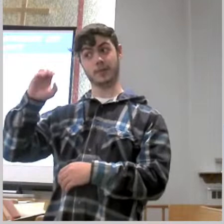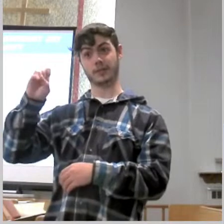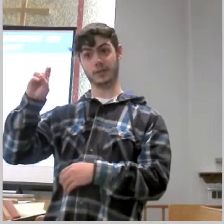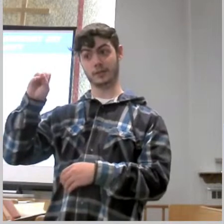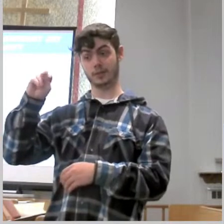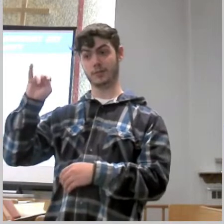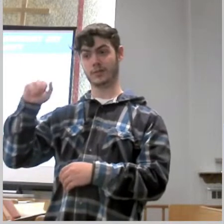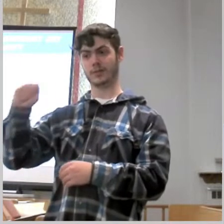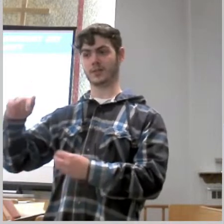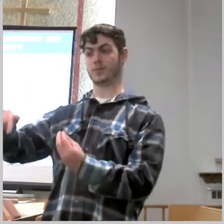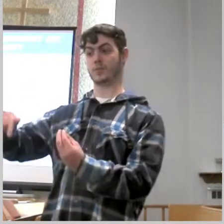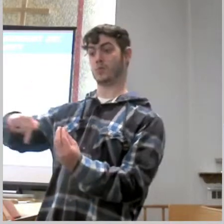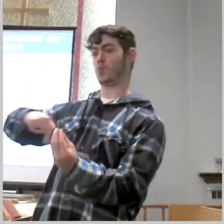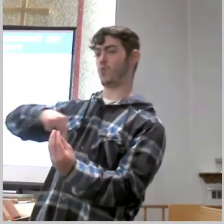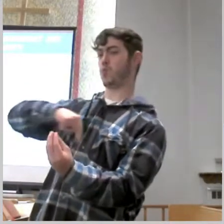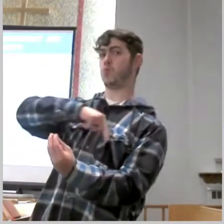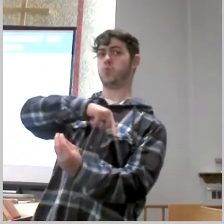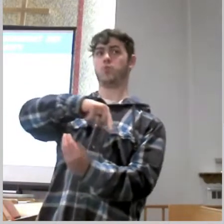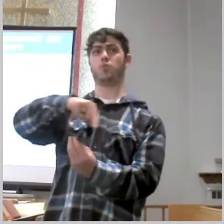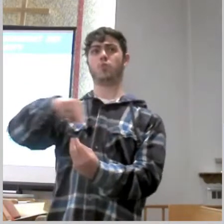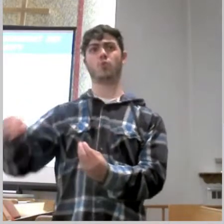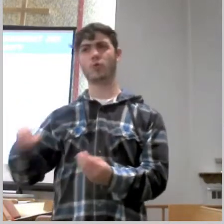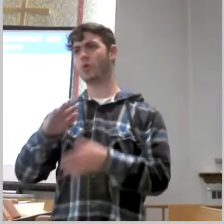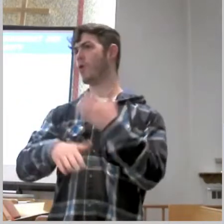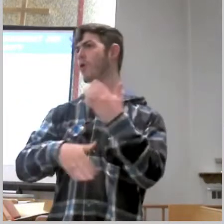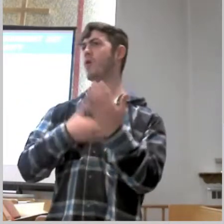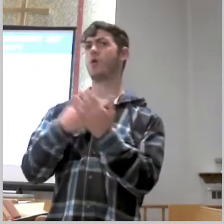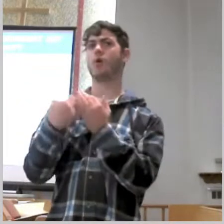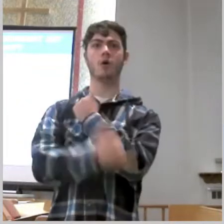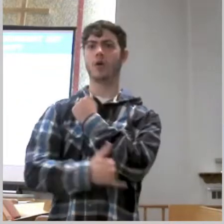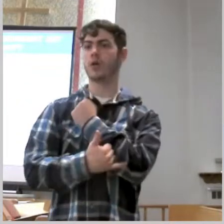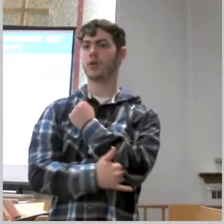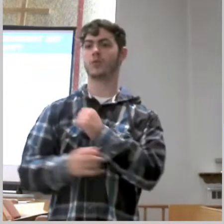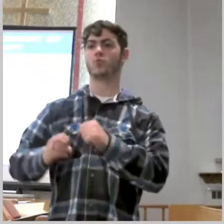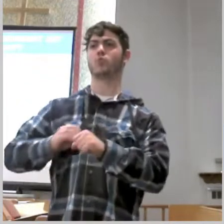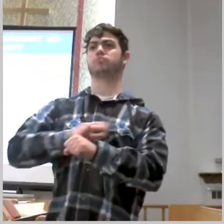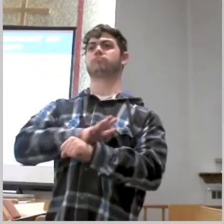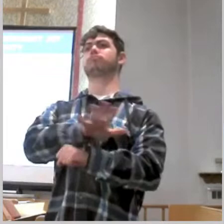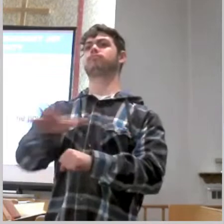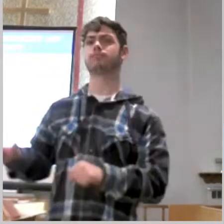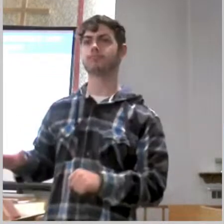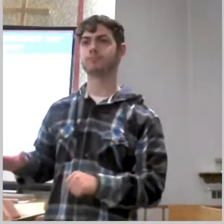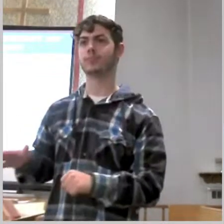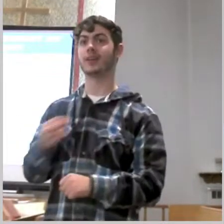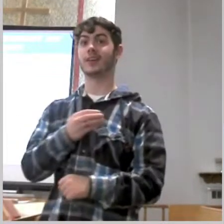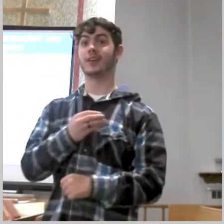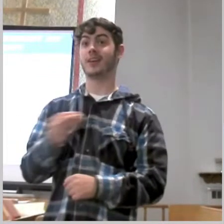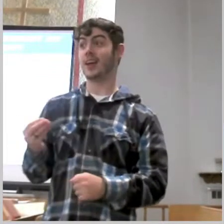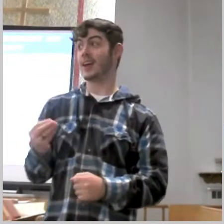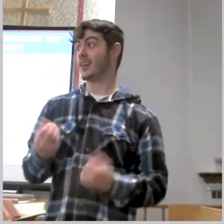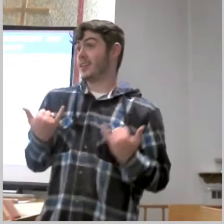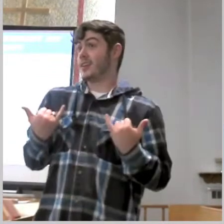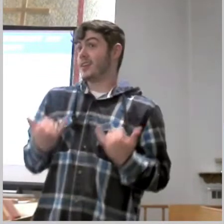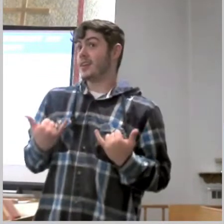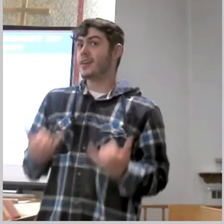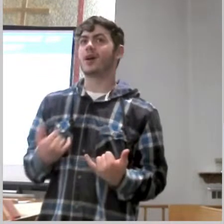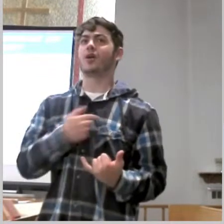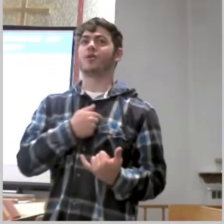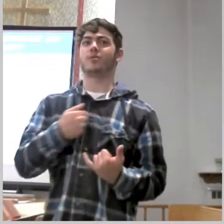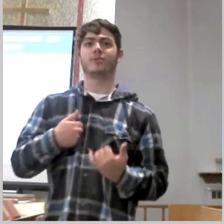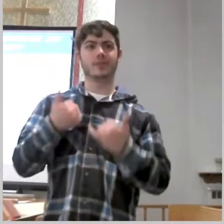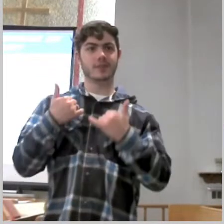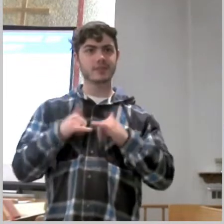sacrificially, and we're still talking about them 2,000 years later. Like the widow who gave the two mites, right?